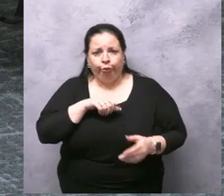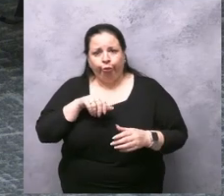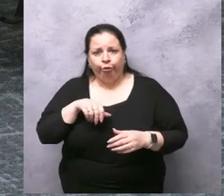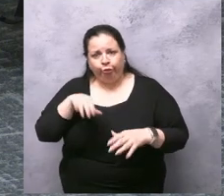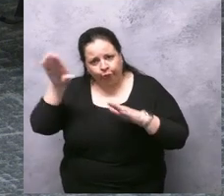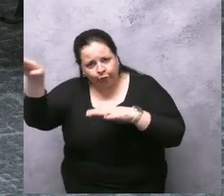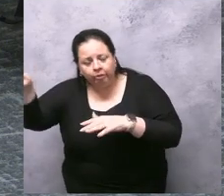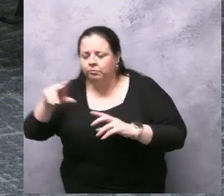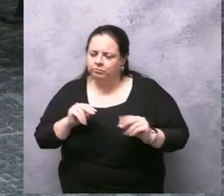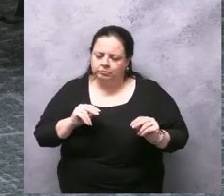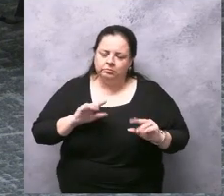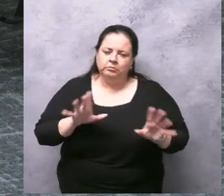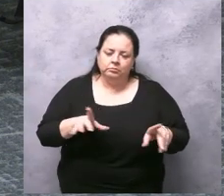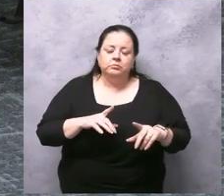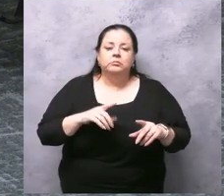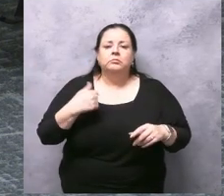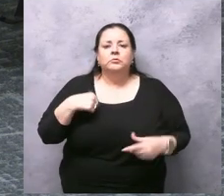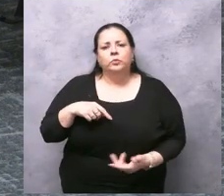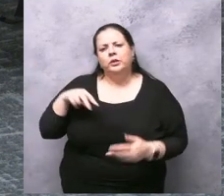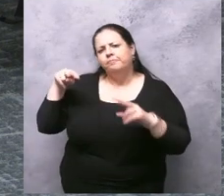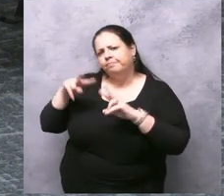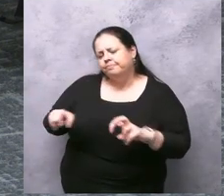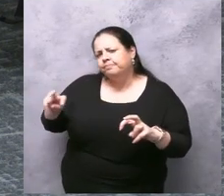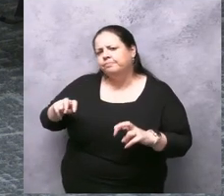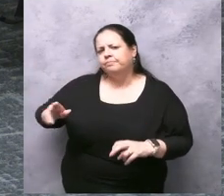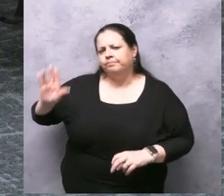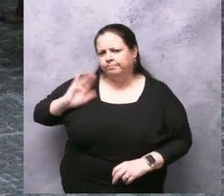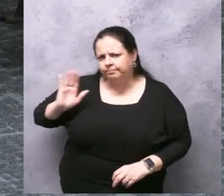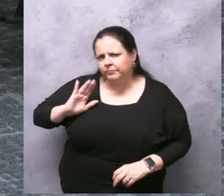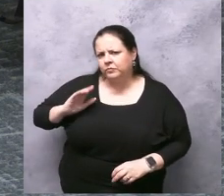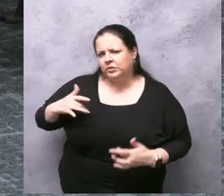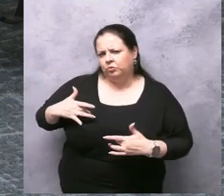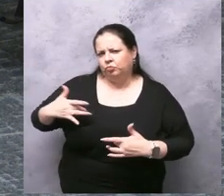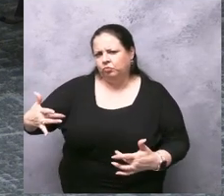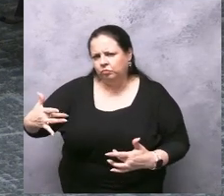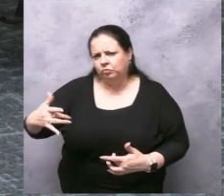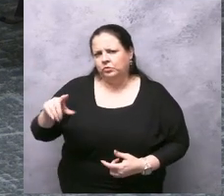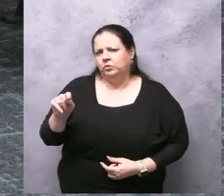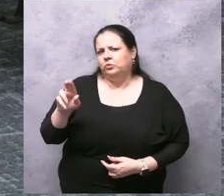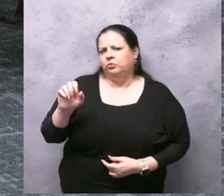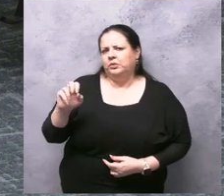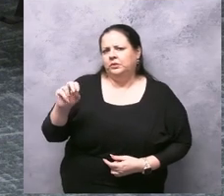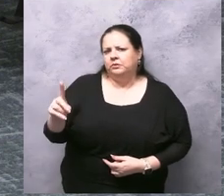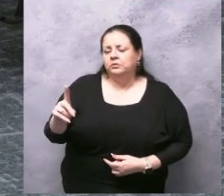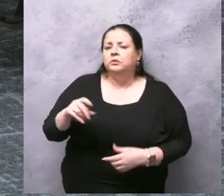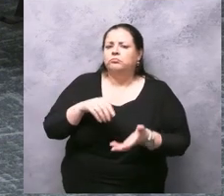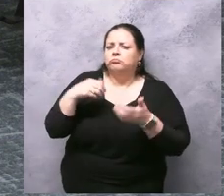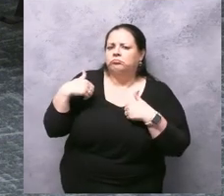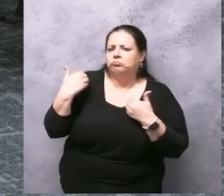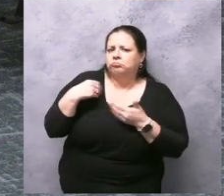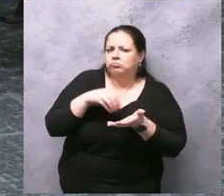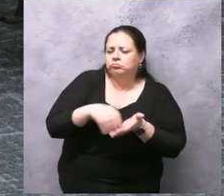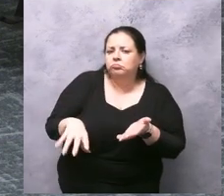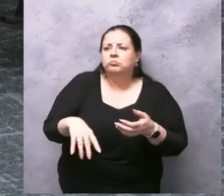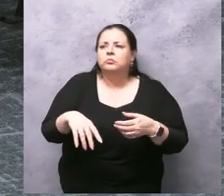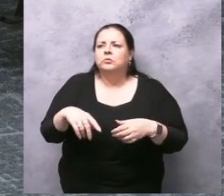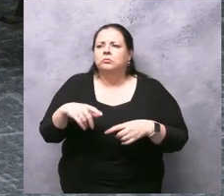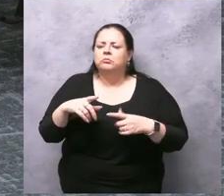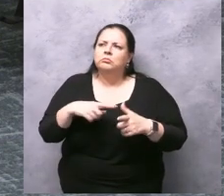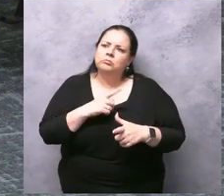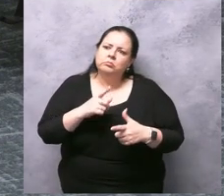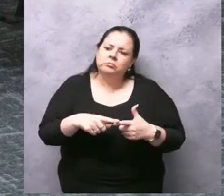do look at past trends of younger students coming in when there are fewer and